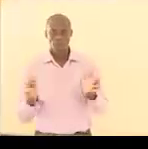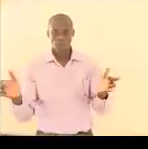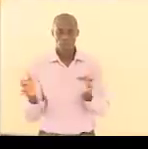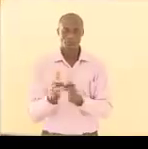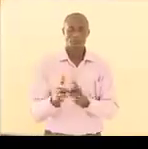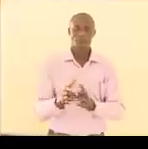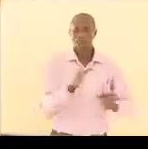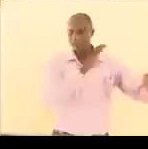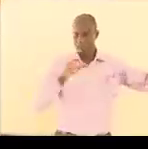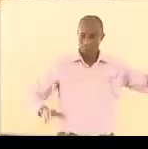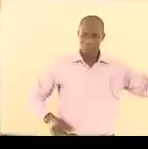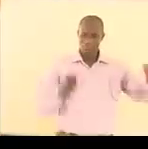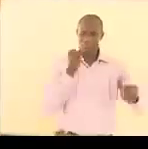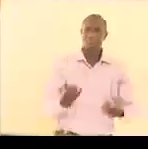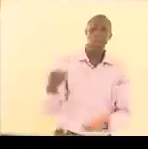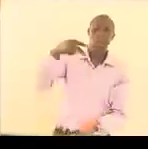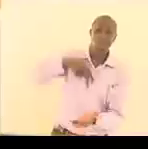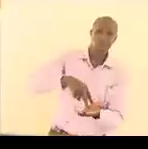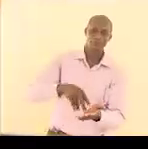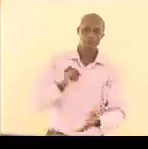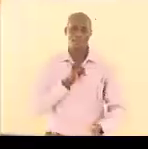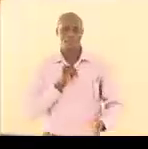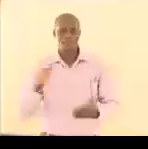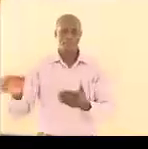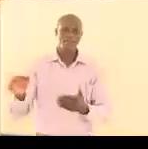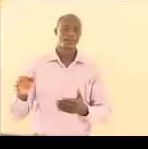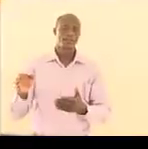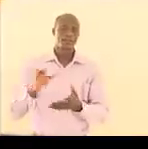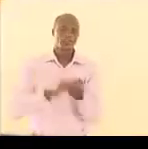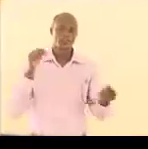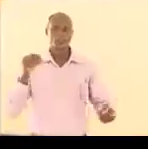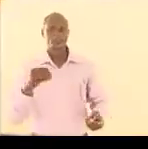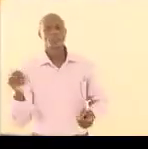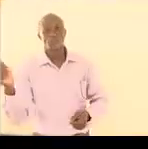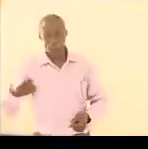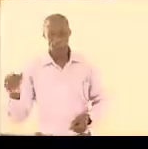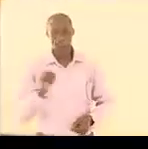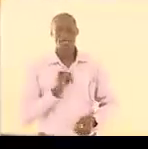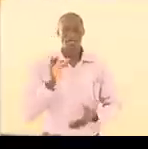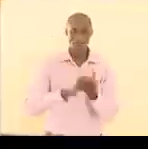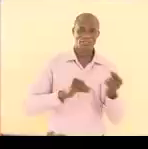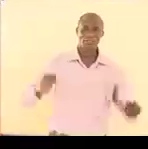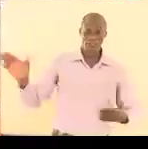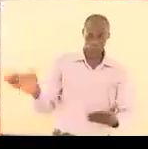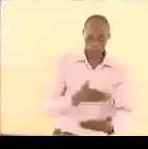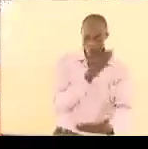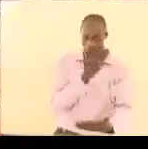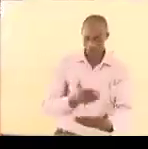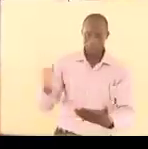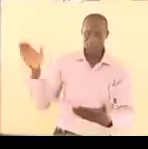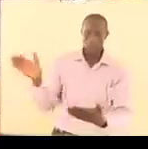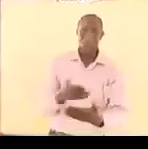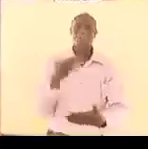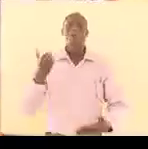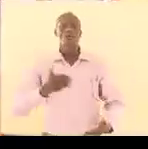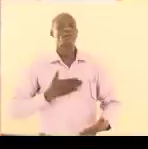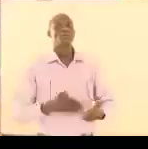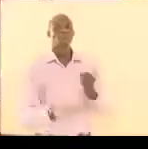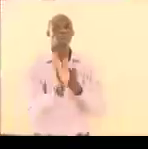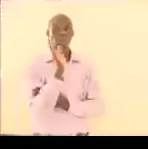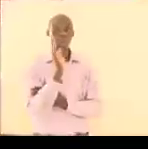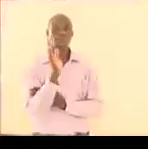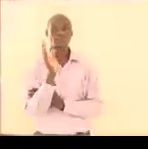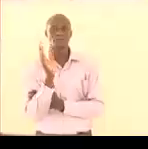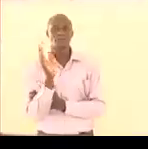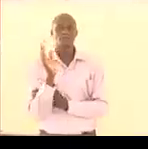risen. I believe, yes, I believe. Jesus Christ is risen,